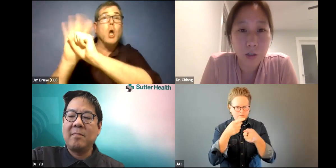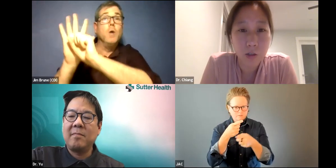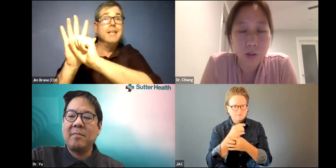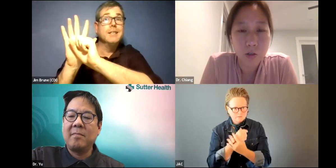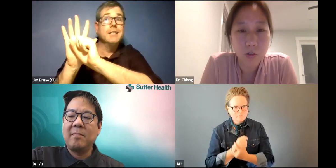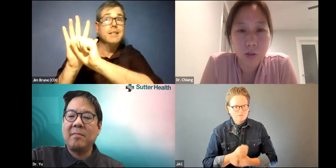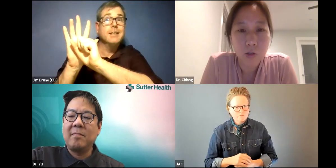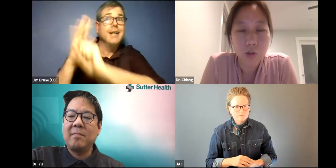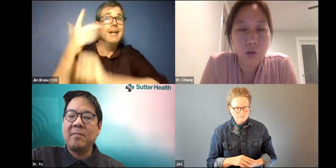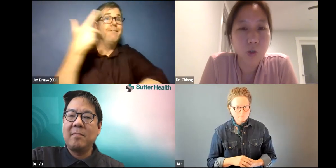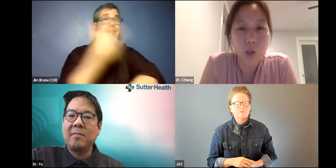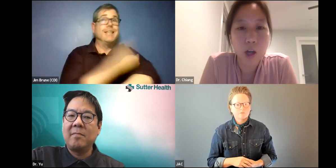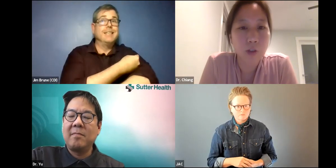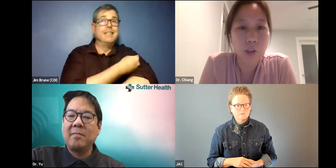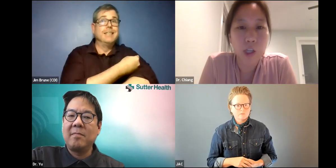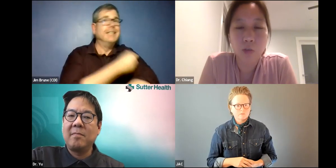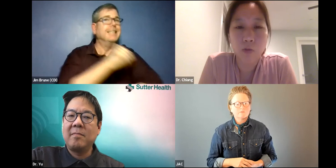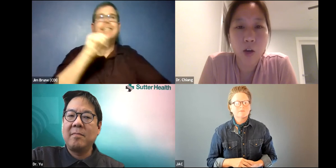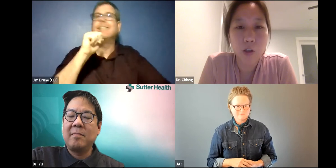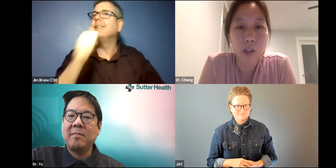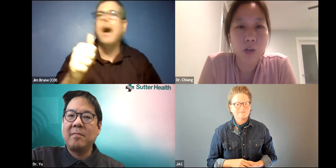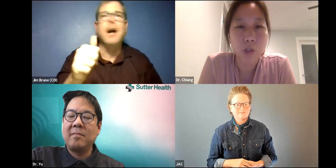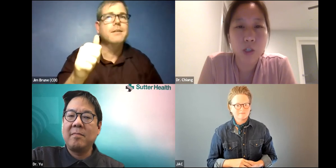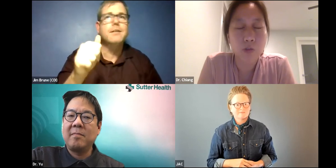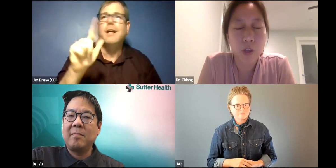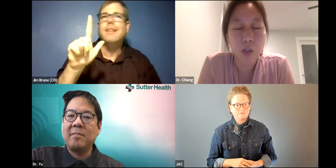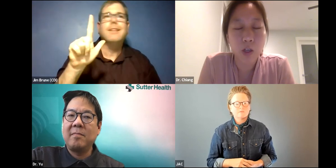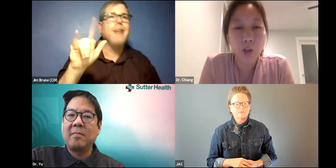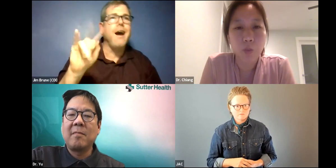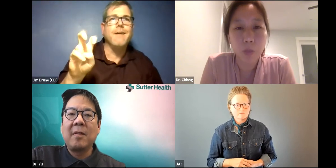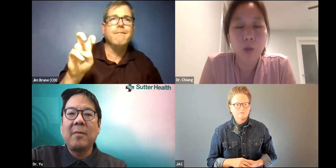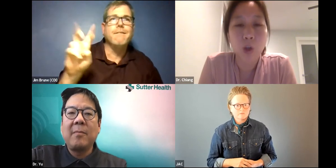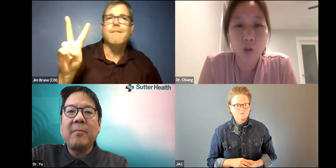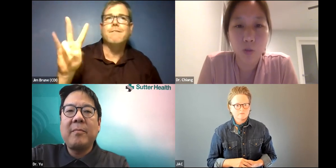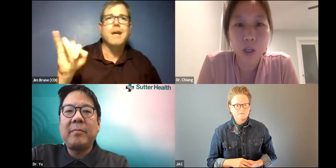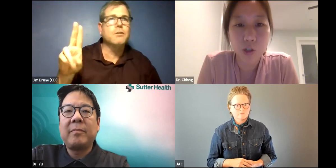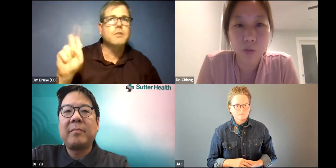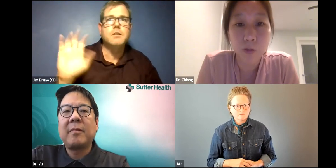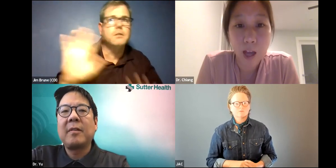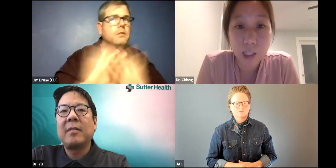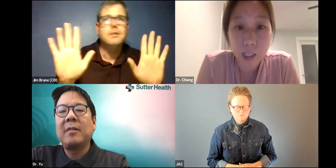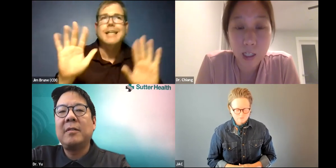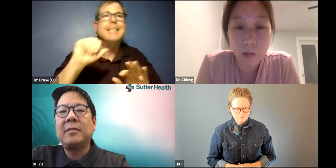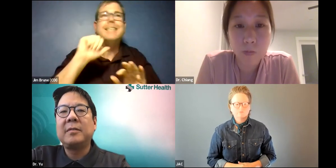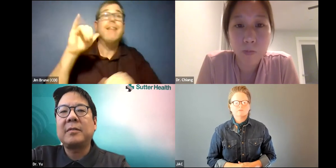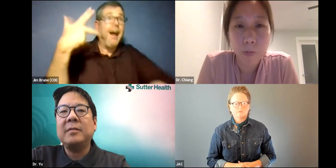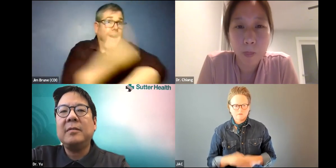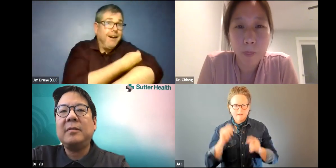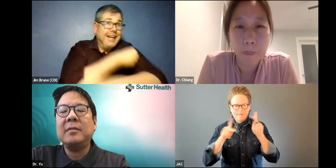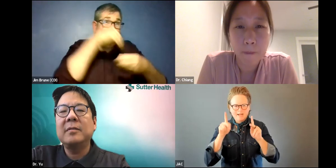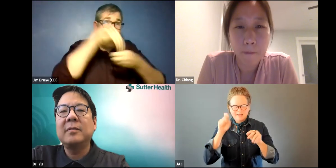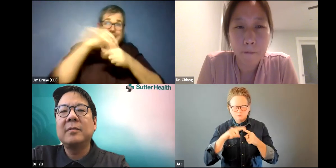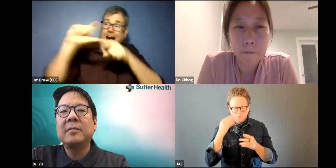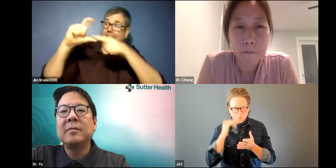vaccine. So you are not shedding virus and at risk of giving other people COVID because you've been vaccinated.